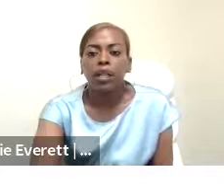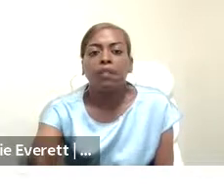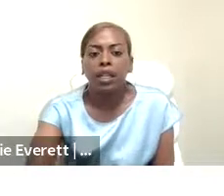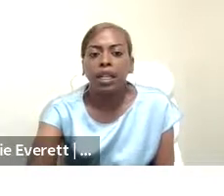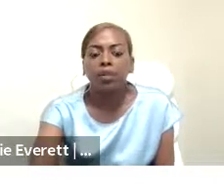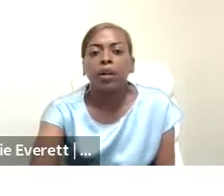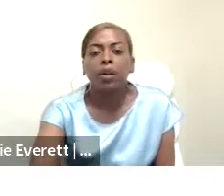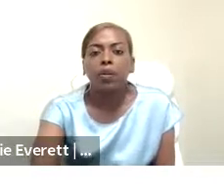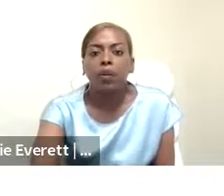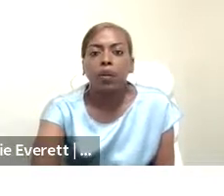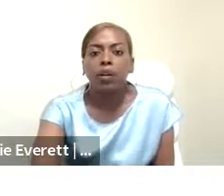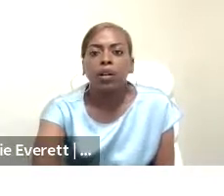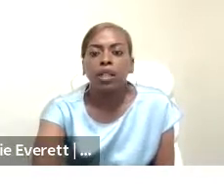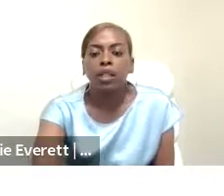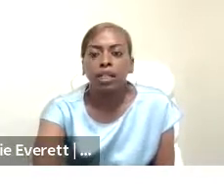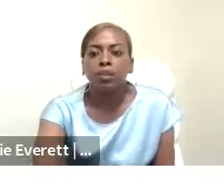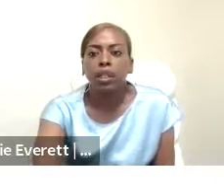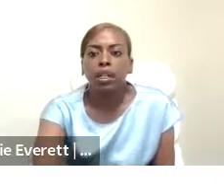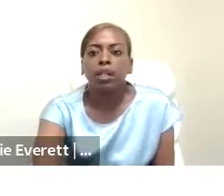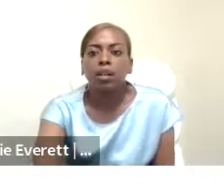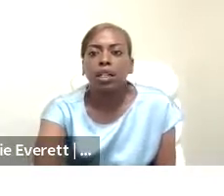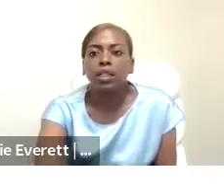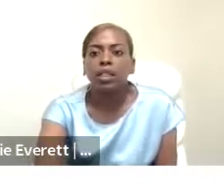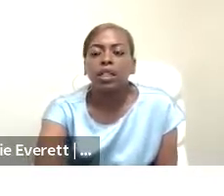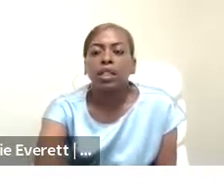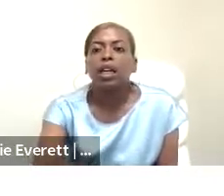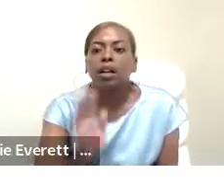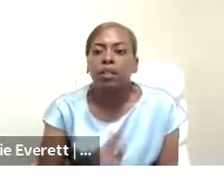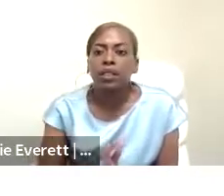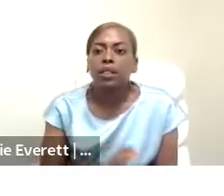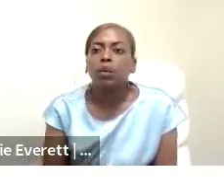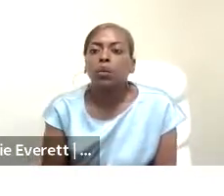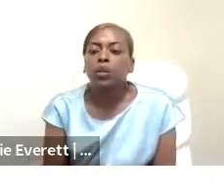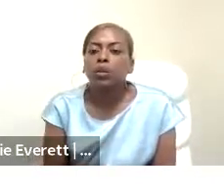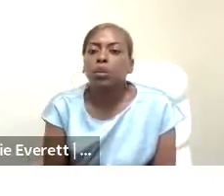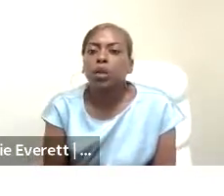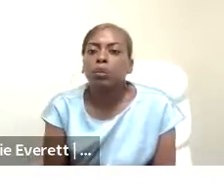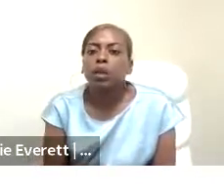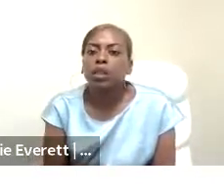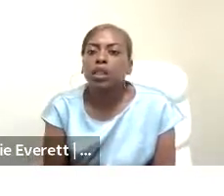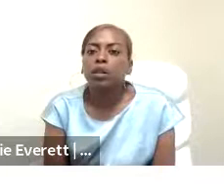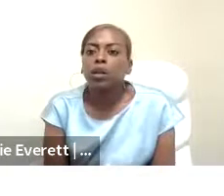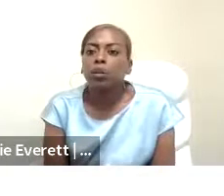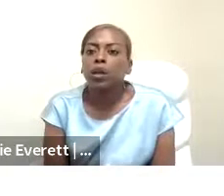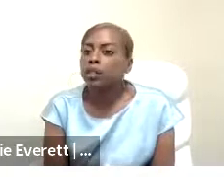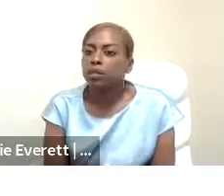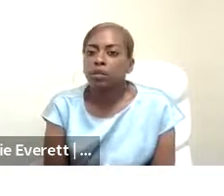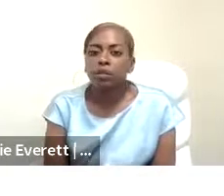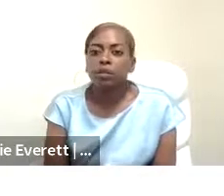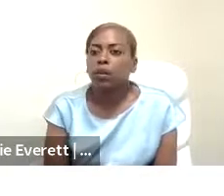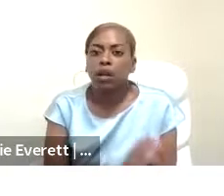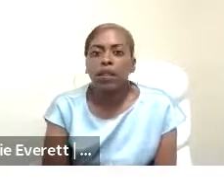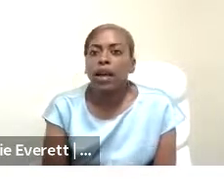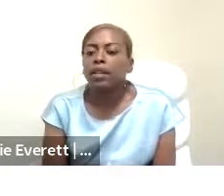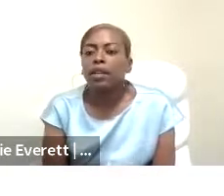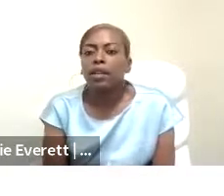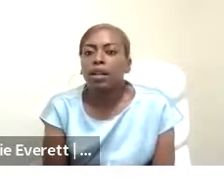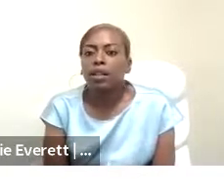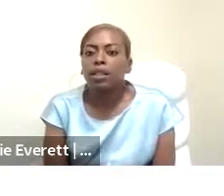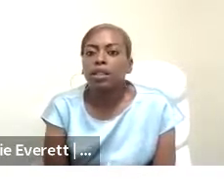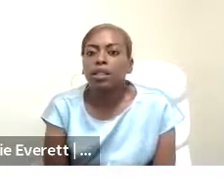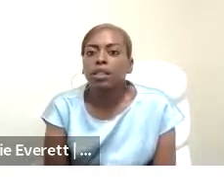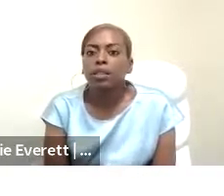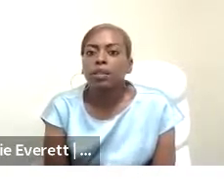to 11 a.m. for the next meeting in August. And obviously when we do the one in person, we can vote on that